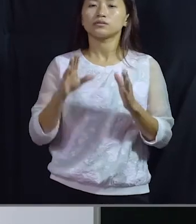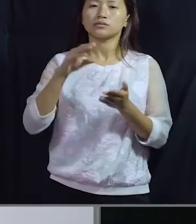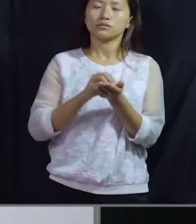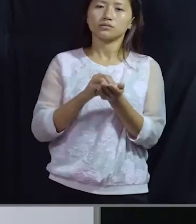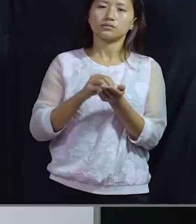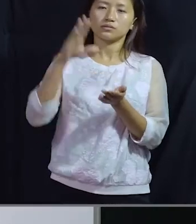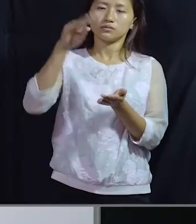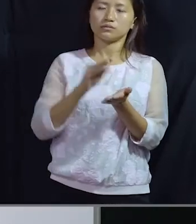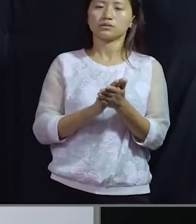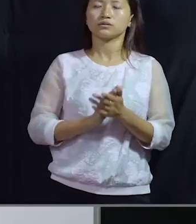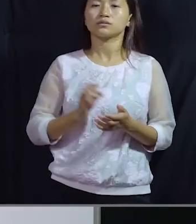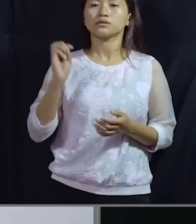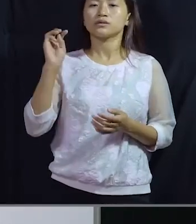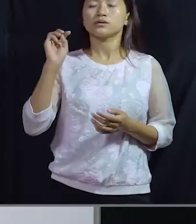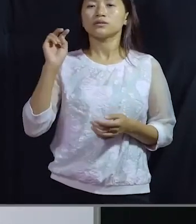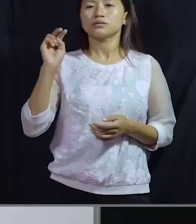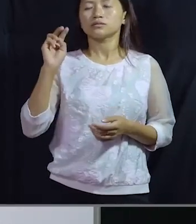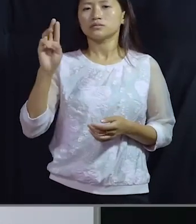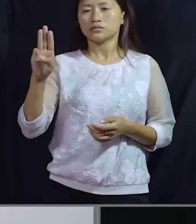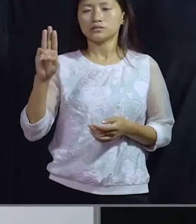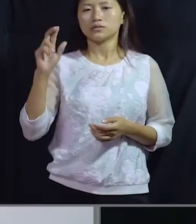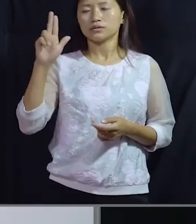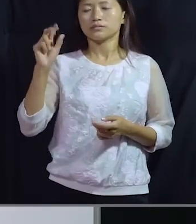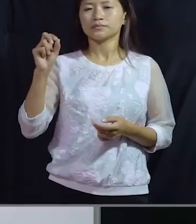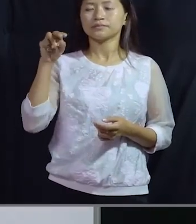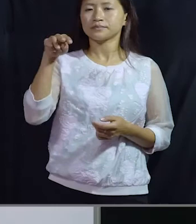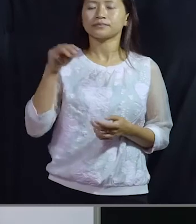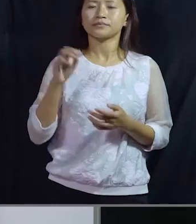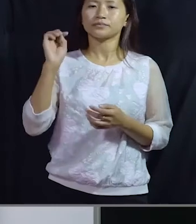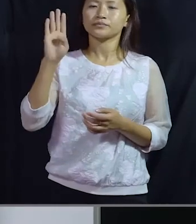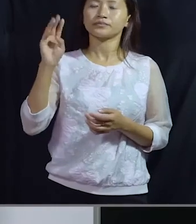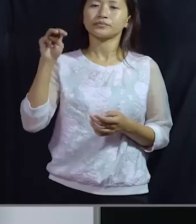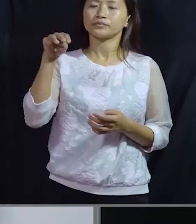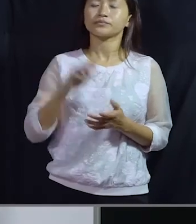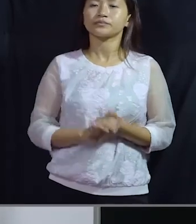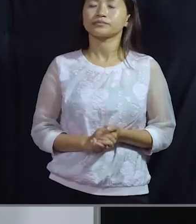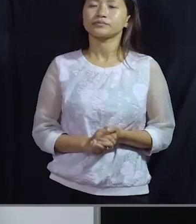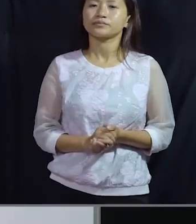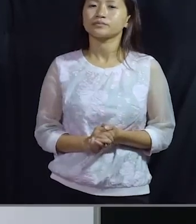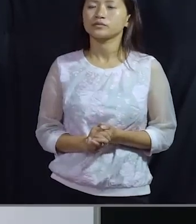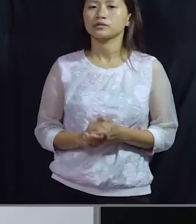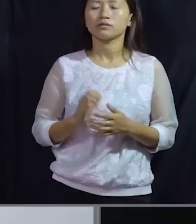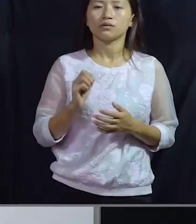decreased to 38,400. This is supposed to be 48,000.